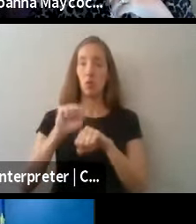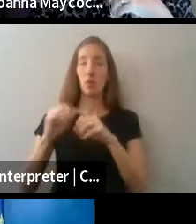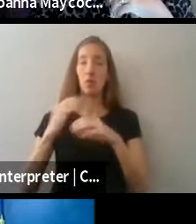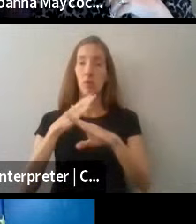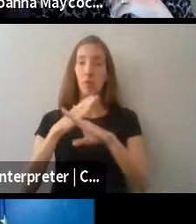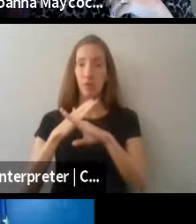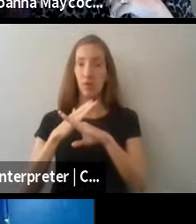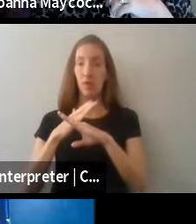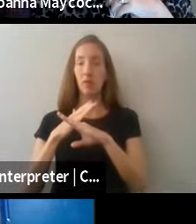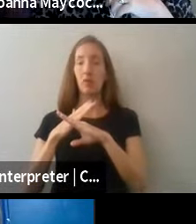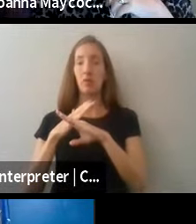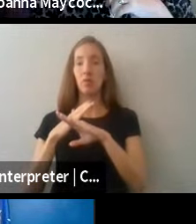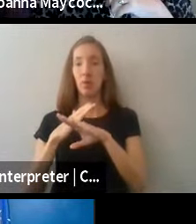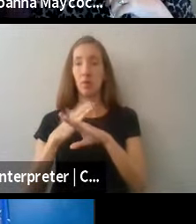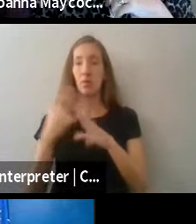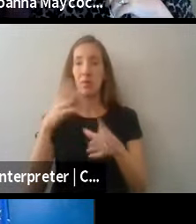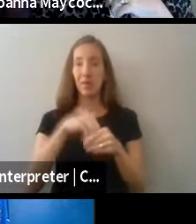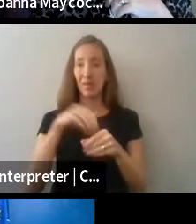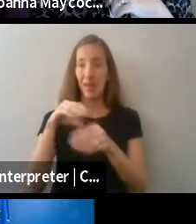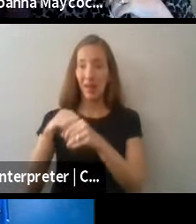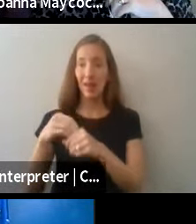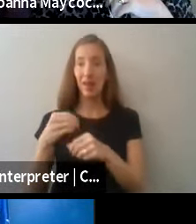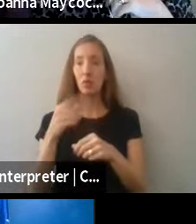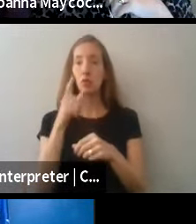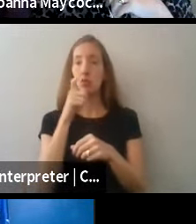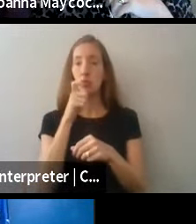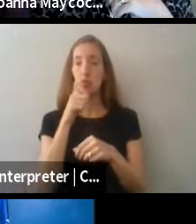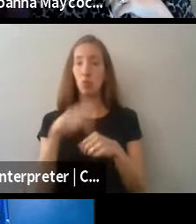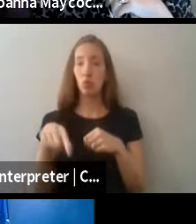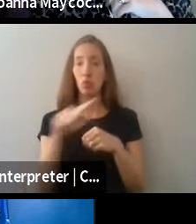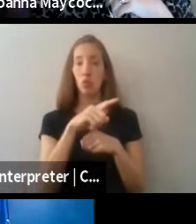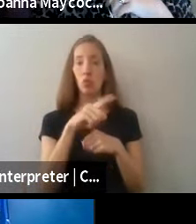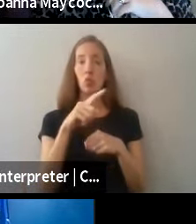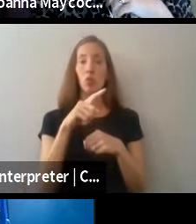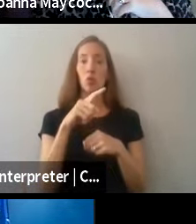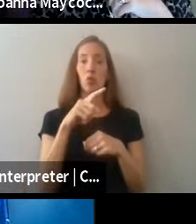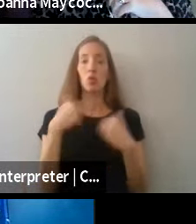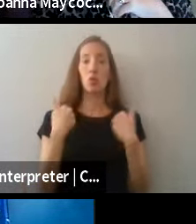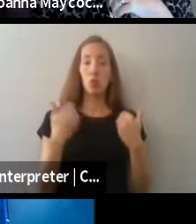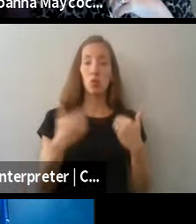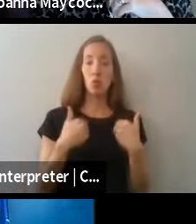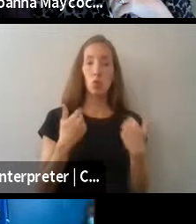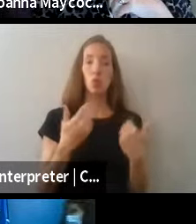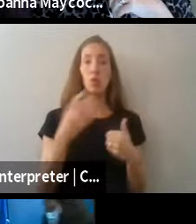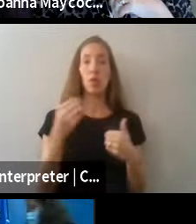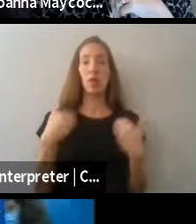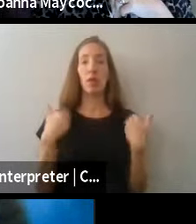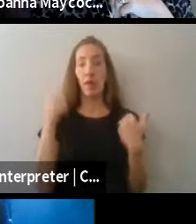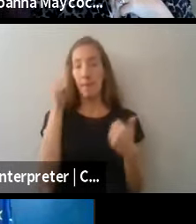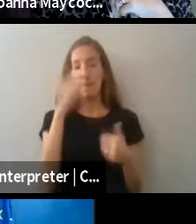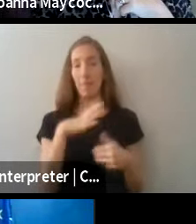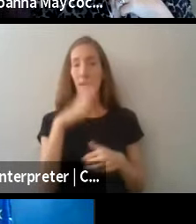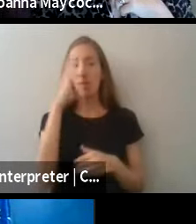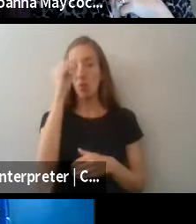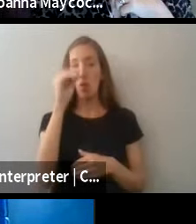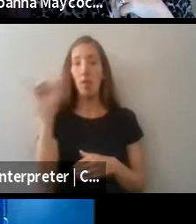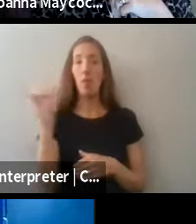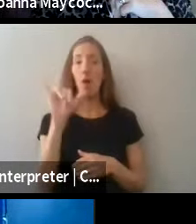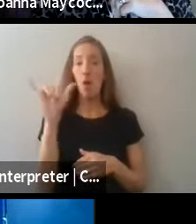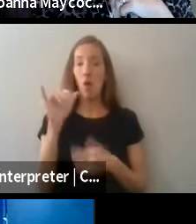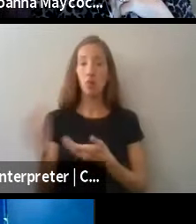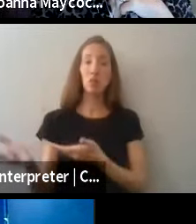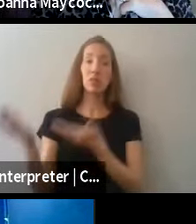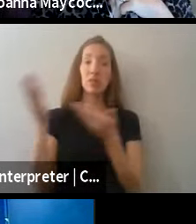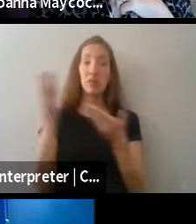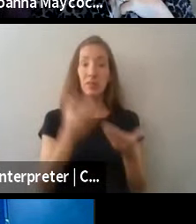program, engaging the youth and in particular young men and boys. But we also act to bring other companies on board and